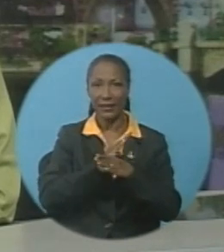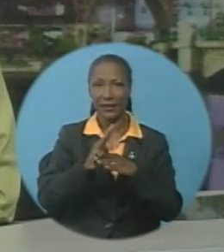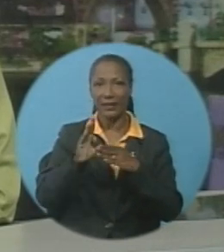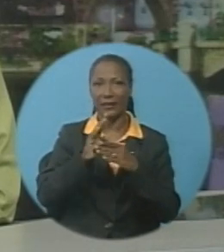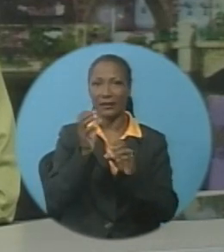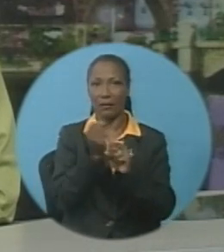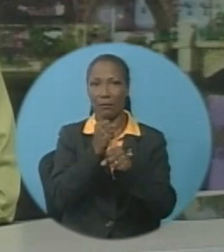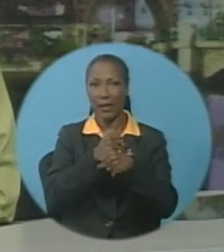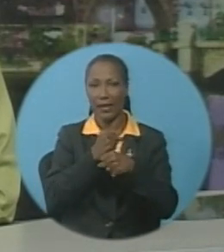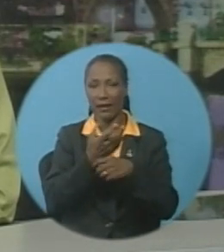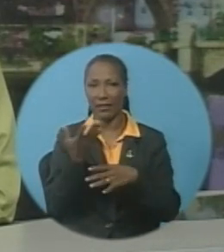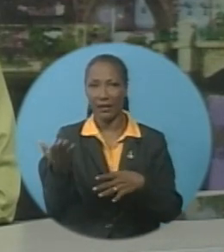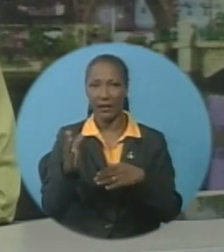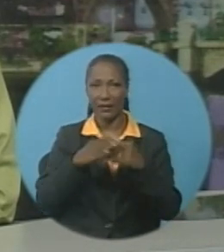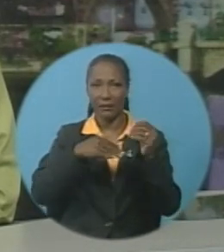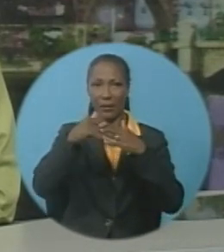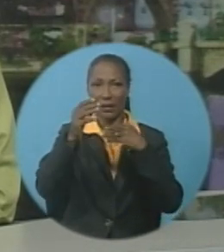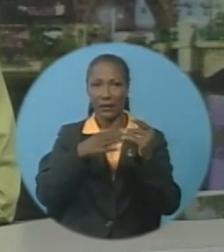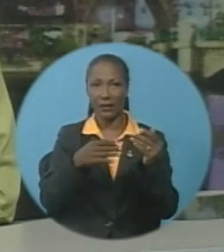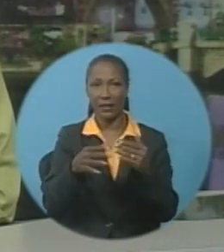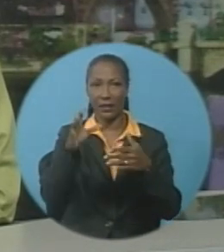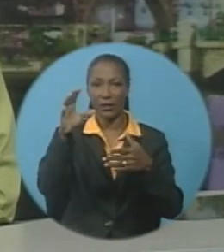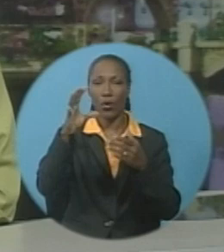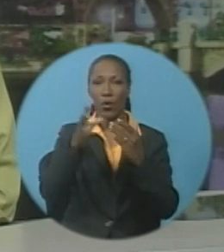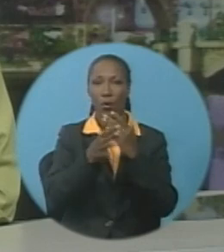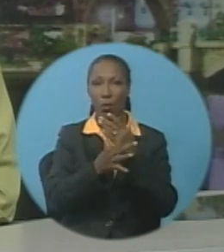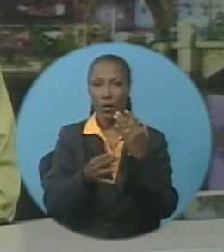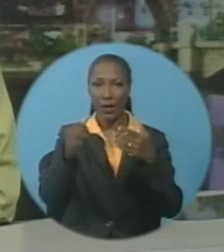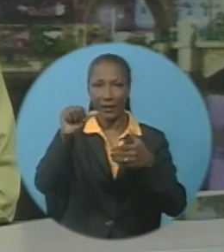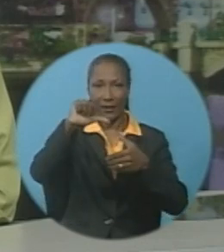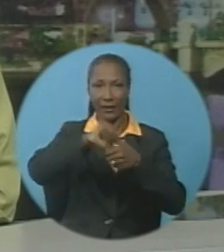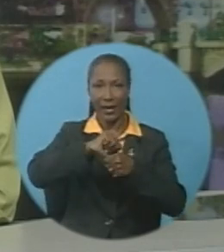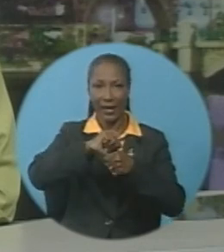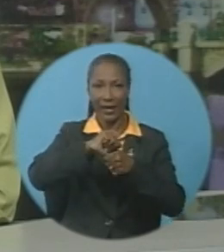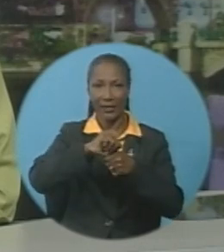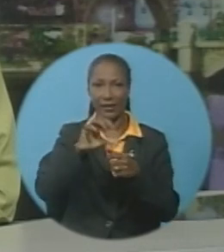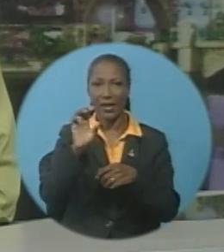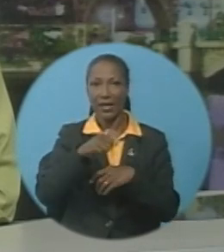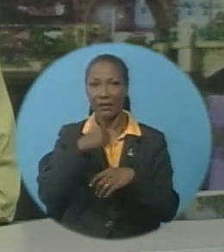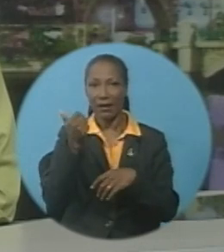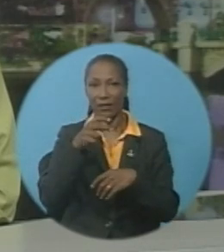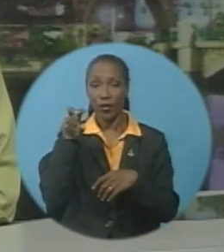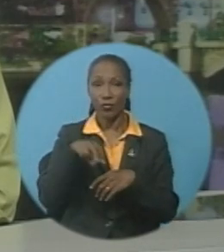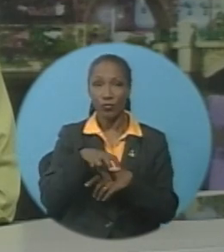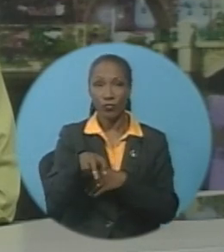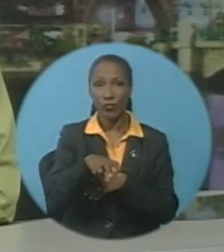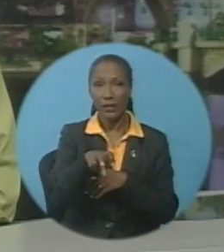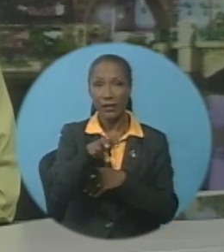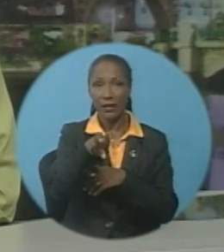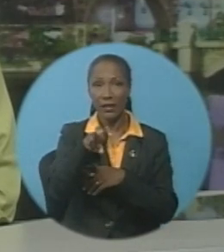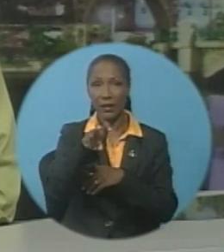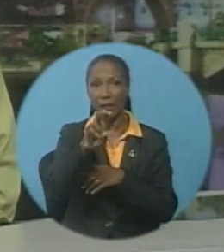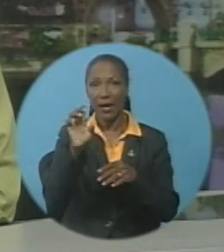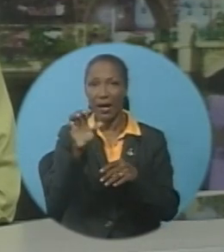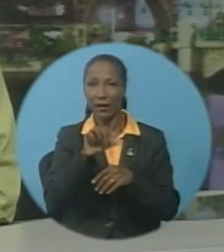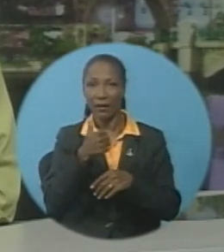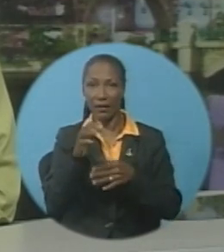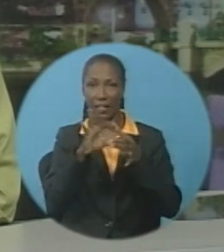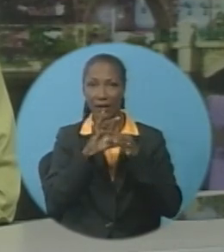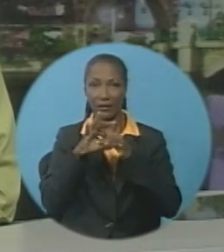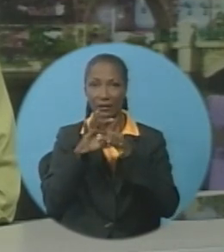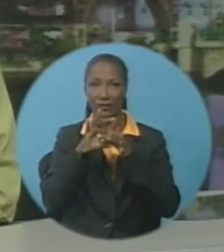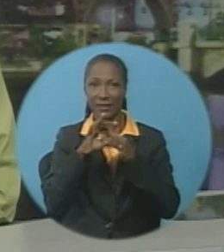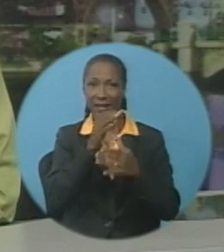manufacturing and oil and gas. He pointed out that the traditional sectors, including tourism and related activities,